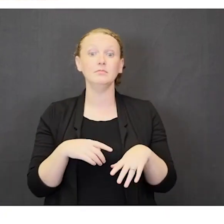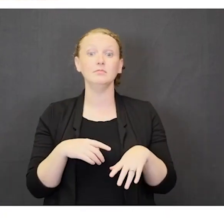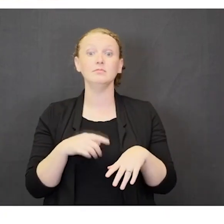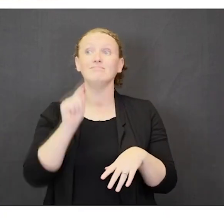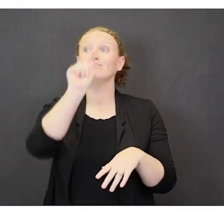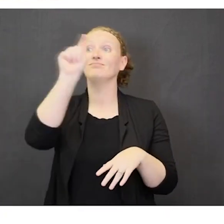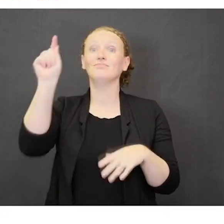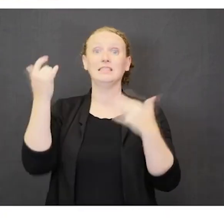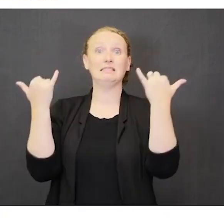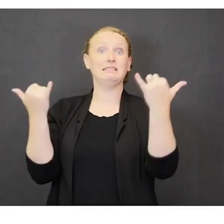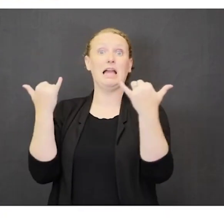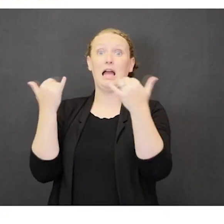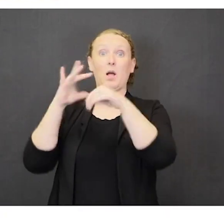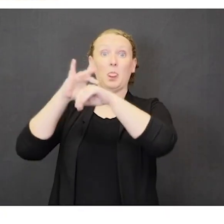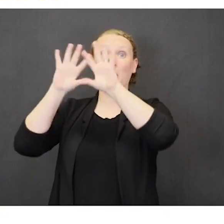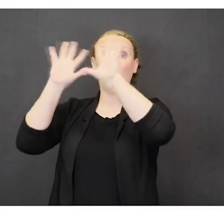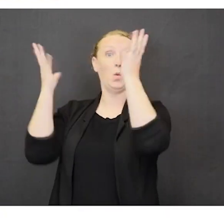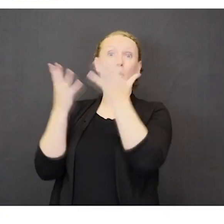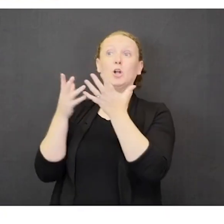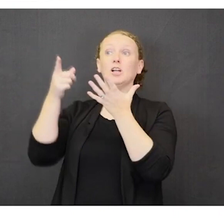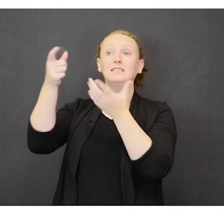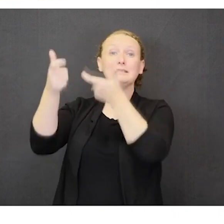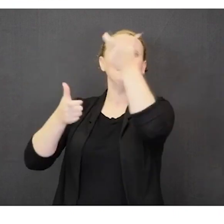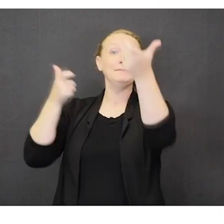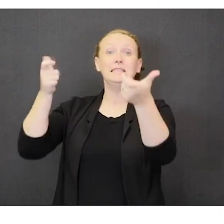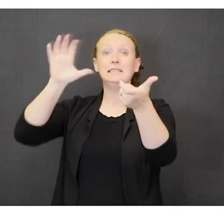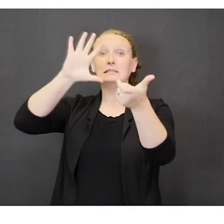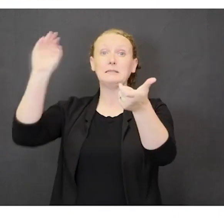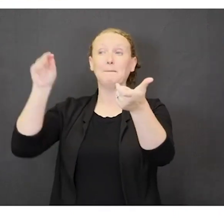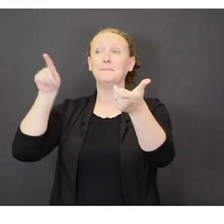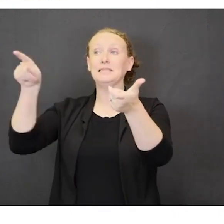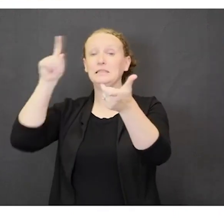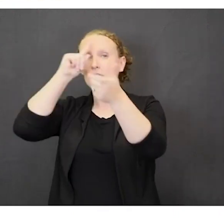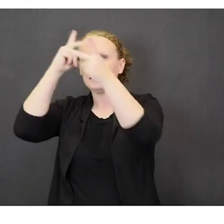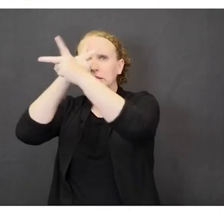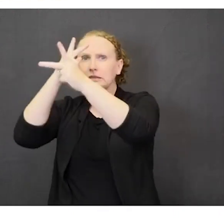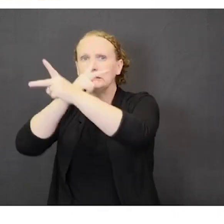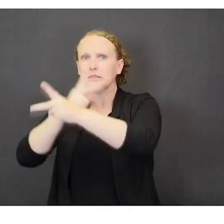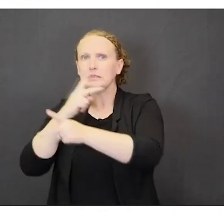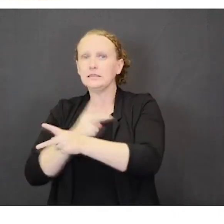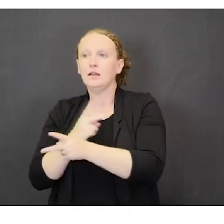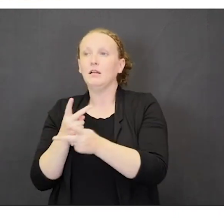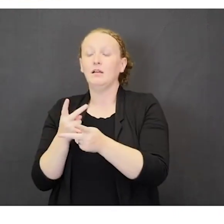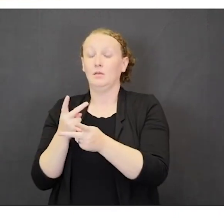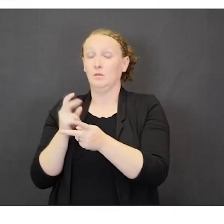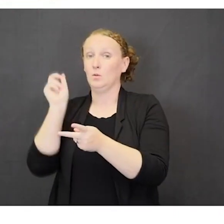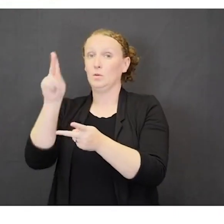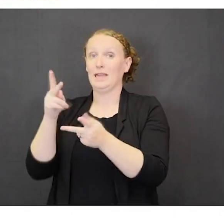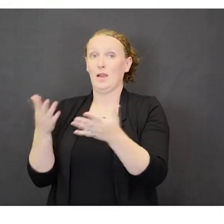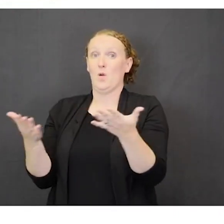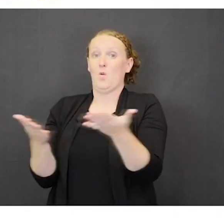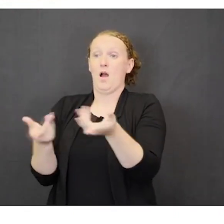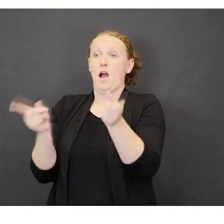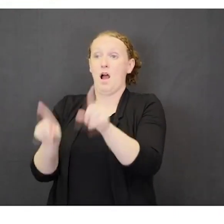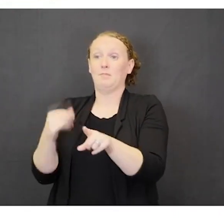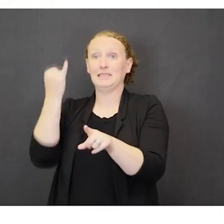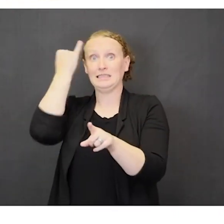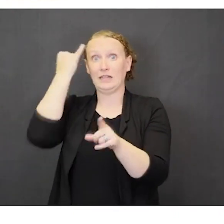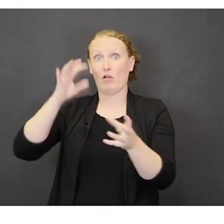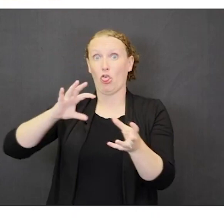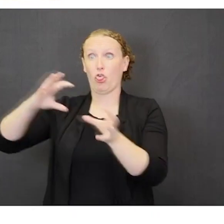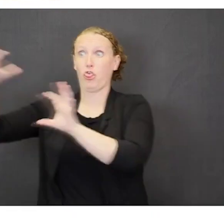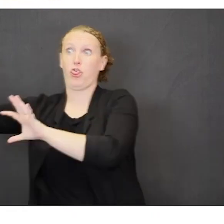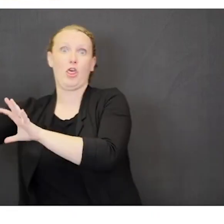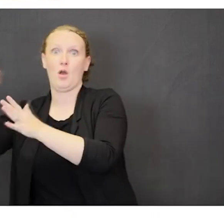way, some of the things that the great business leaders of the world do. You know, CEOs of companies, we plan for worst case